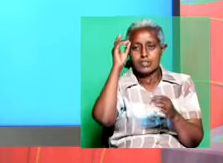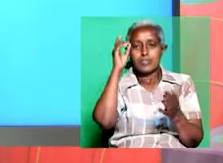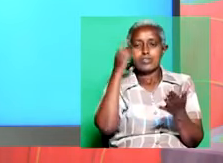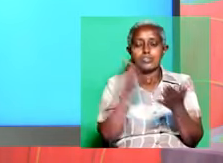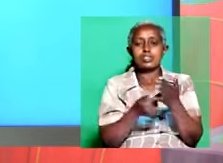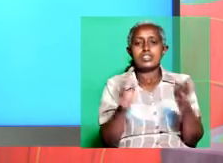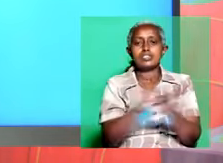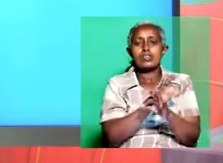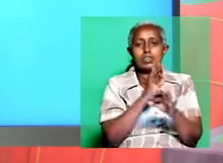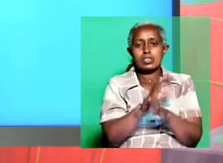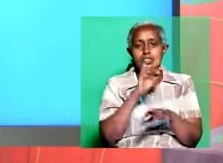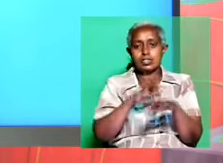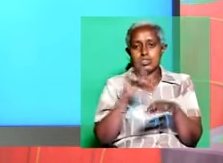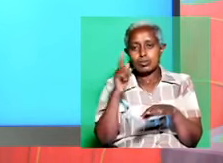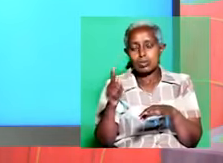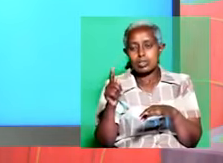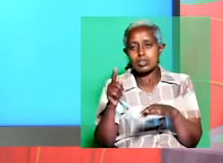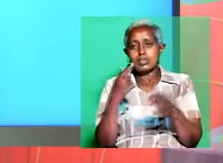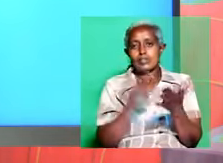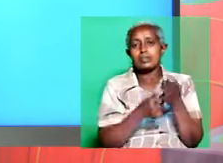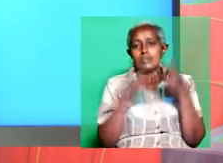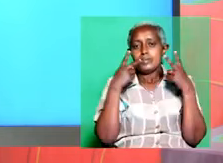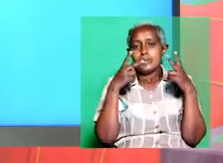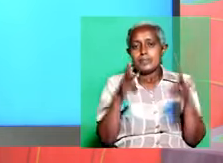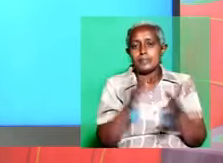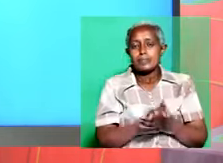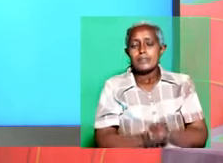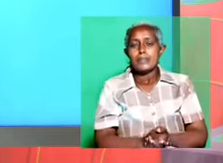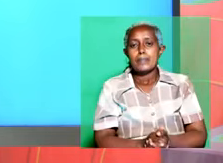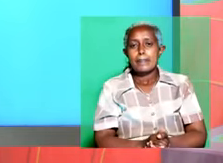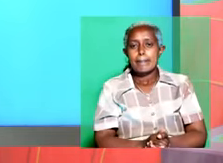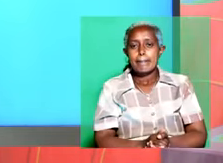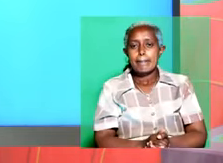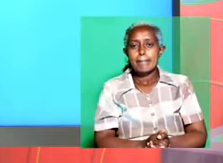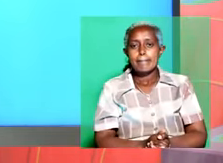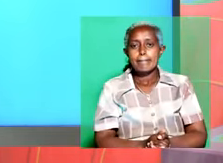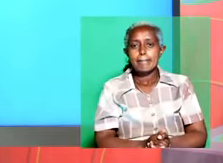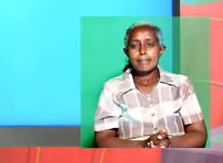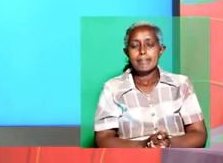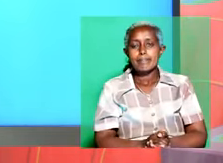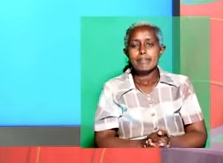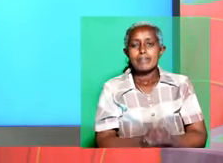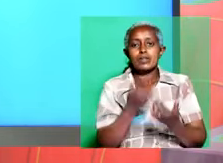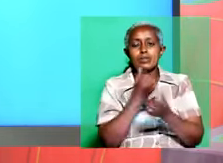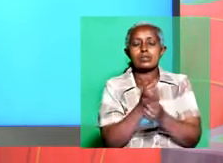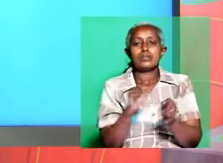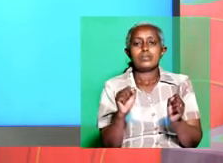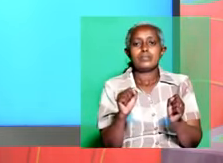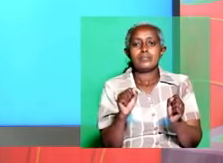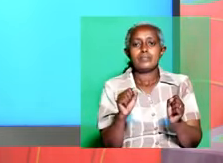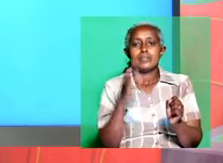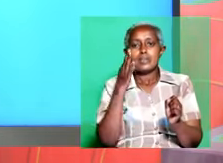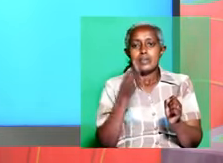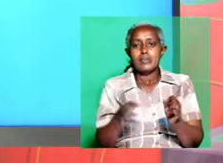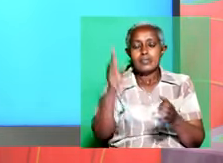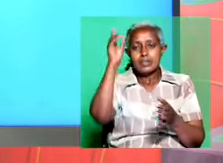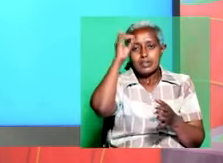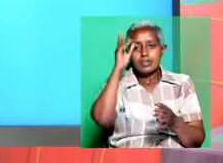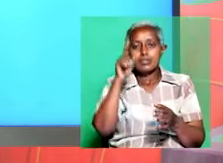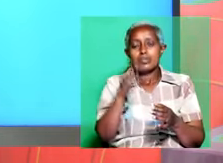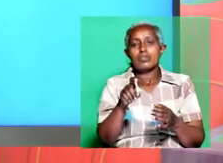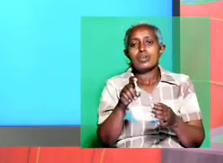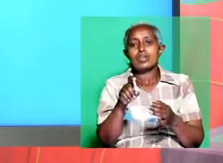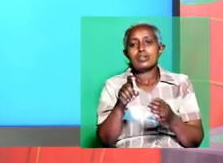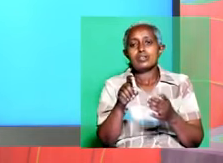this function at 1. Now let's see this. Solution. F derivative of